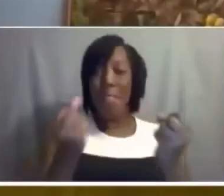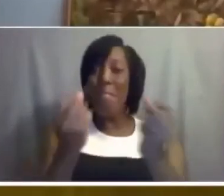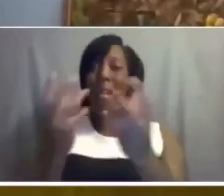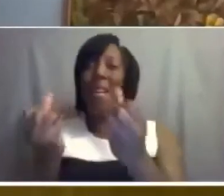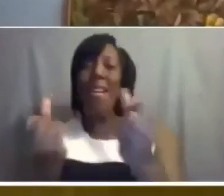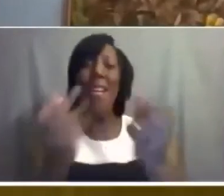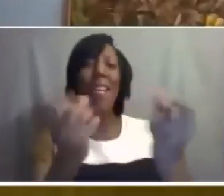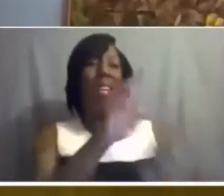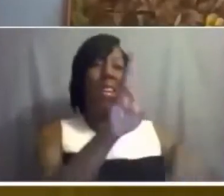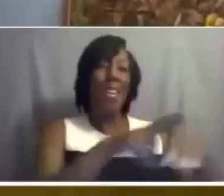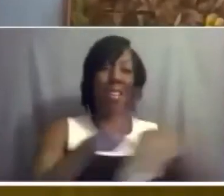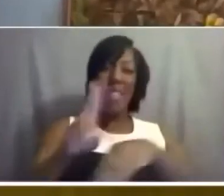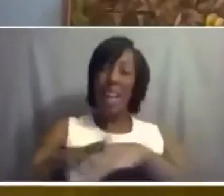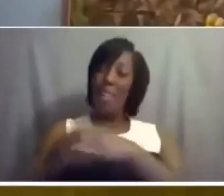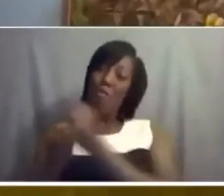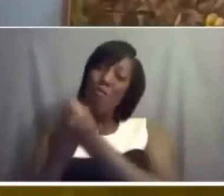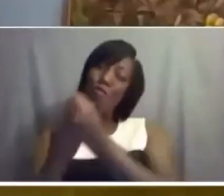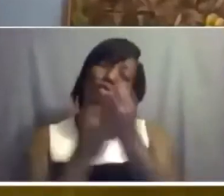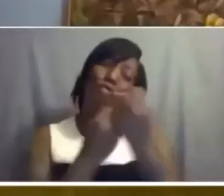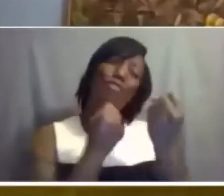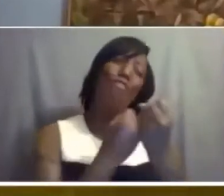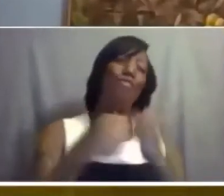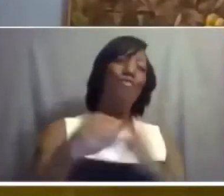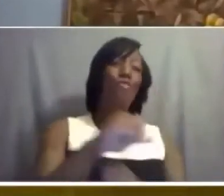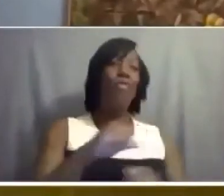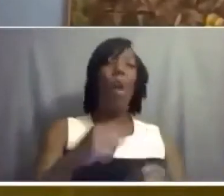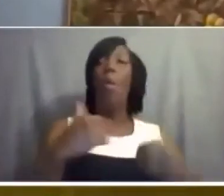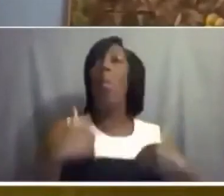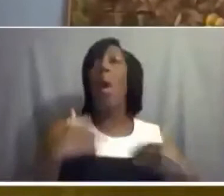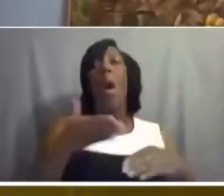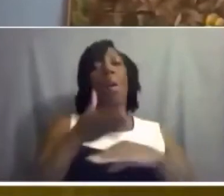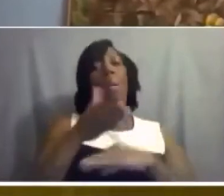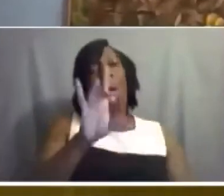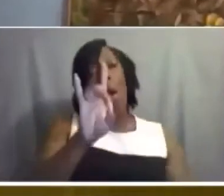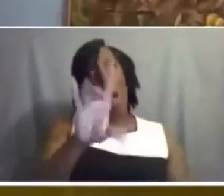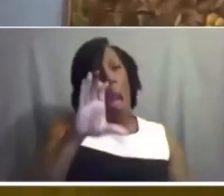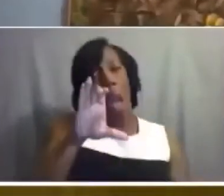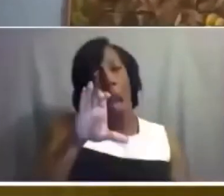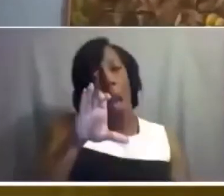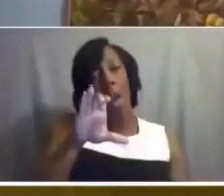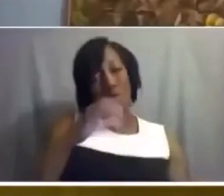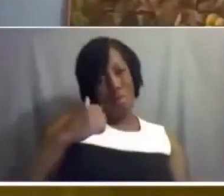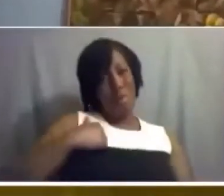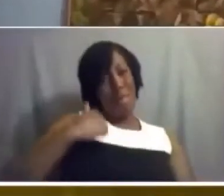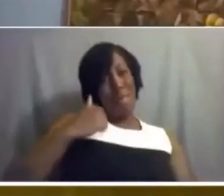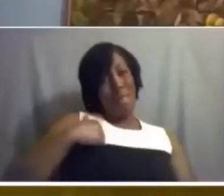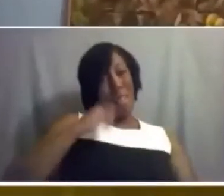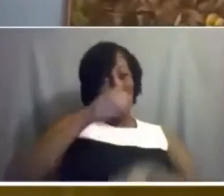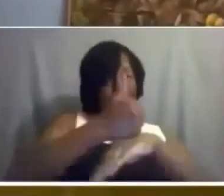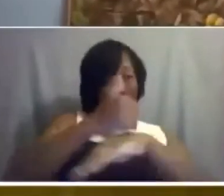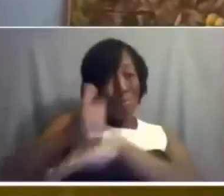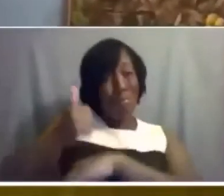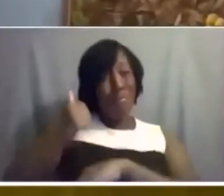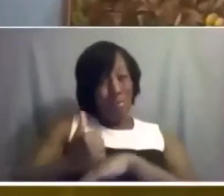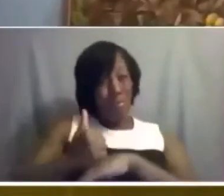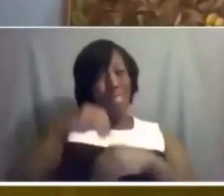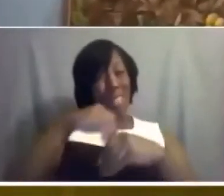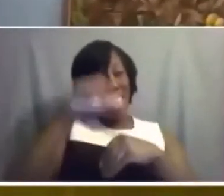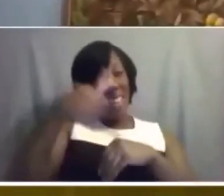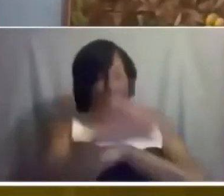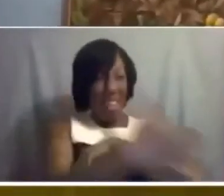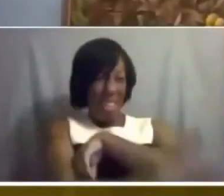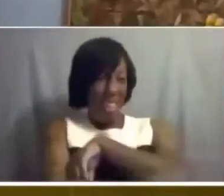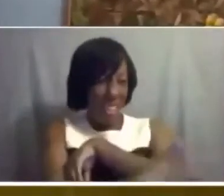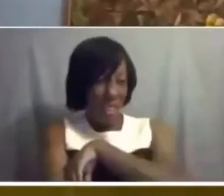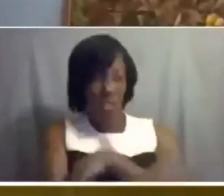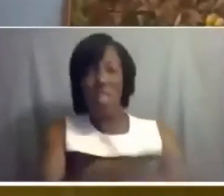doesn't have 800 bases overseas, that brings our troops home, that has significant cut in the Pentagon budget,